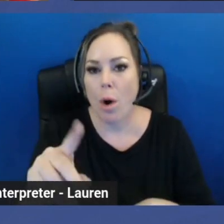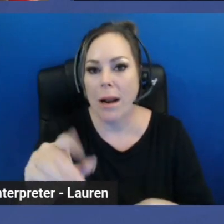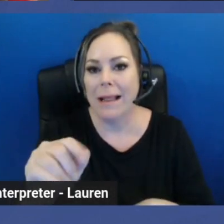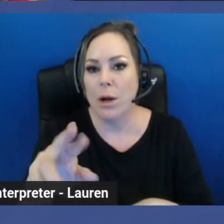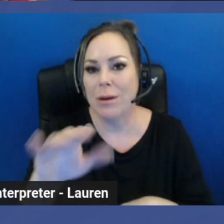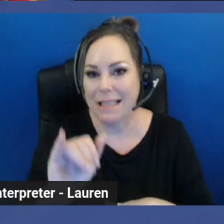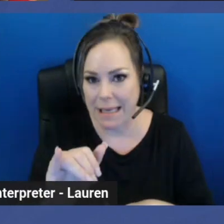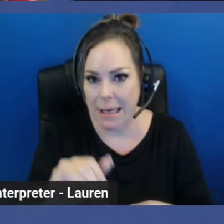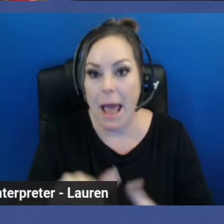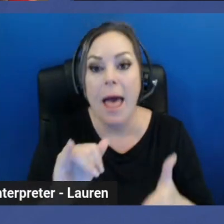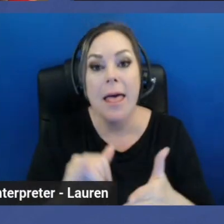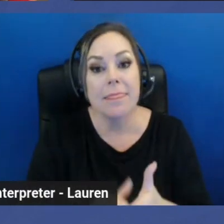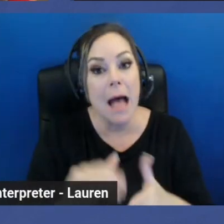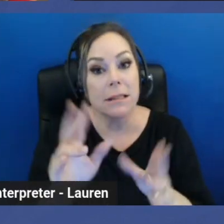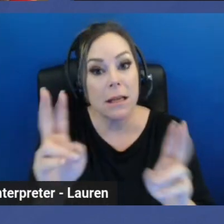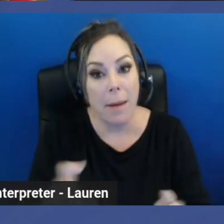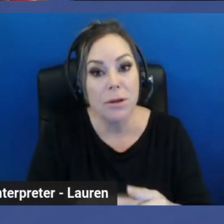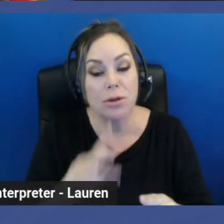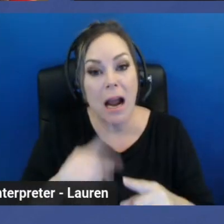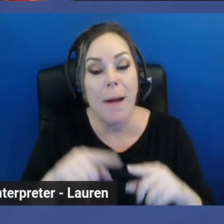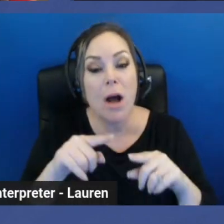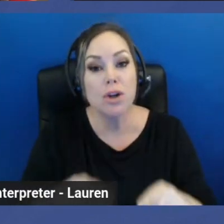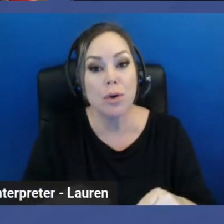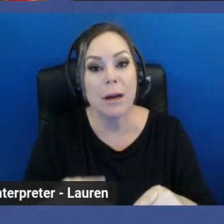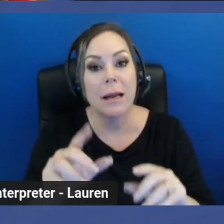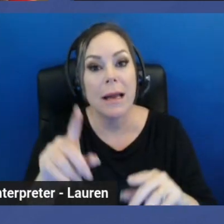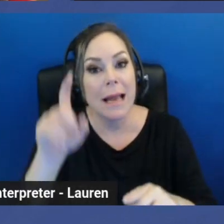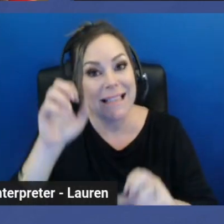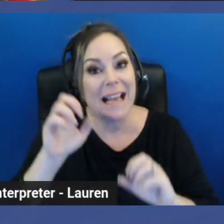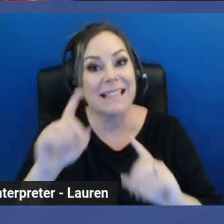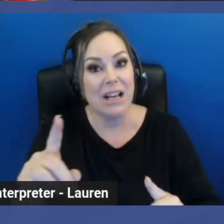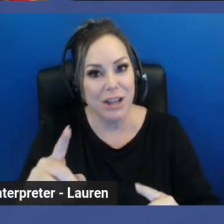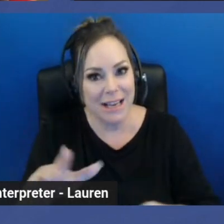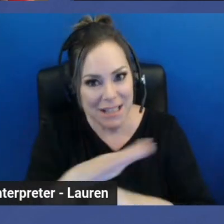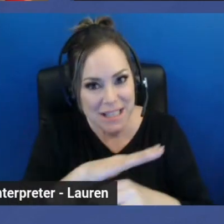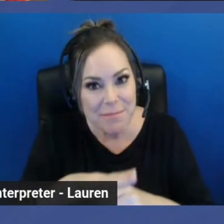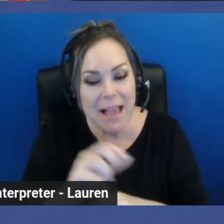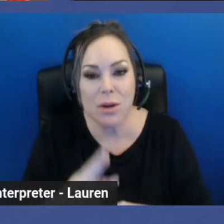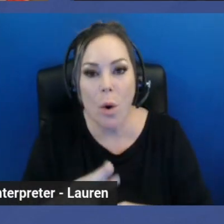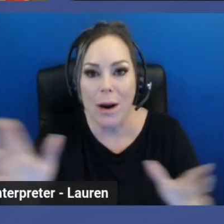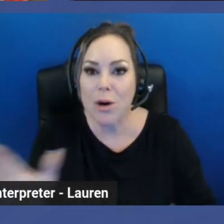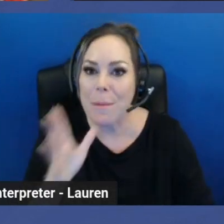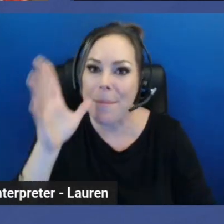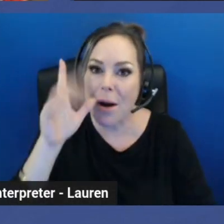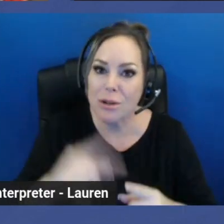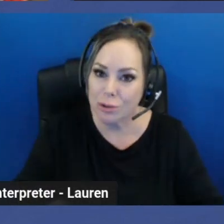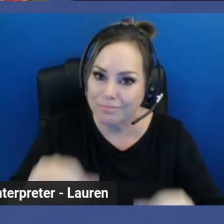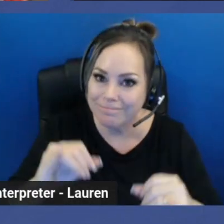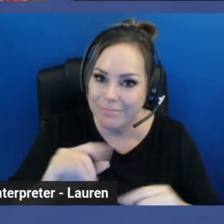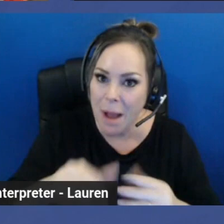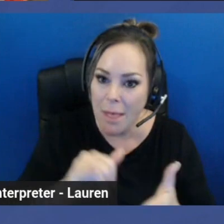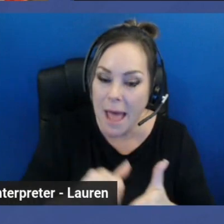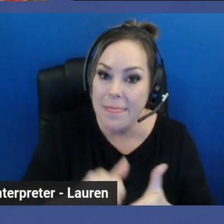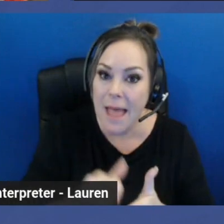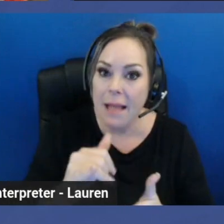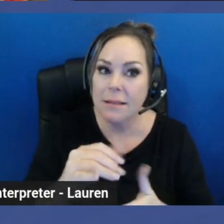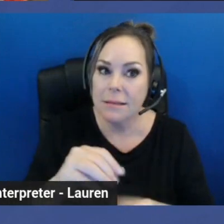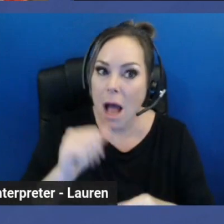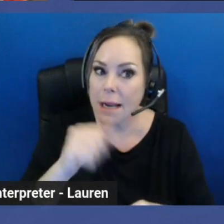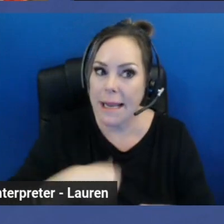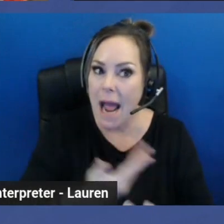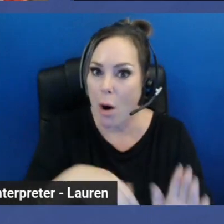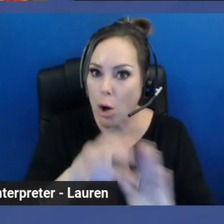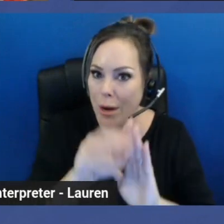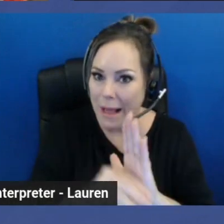about in a sex ed space, either educating parents to talk about it, incorporating in our sex ed curriculum, that's really missing. And so we're